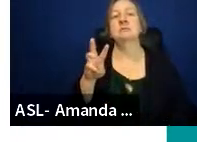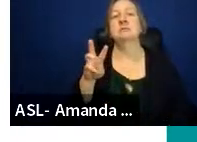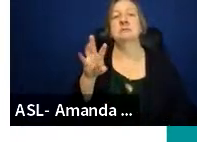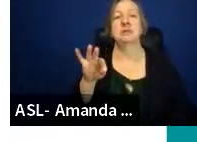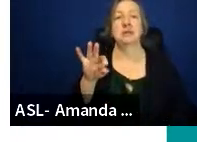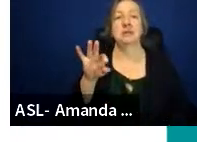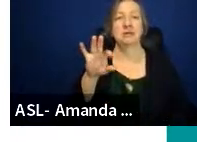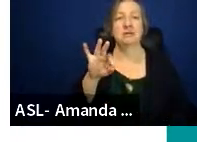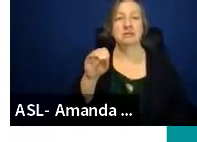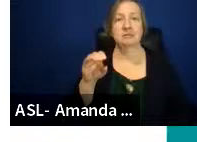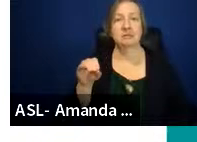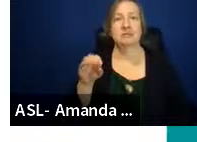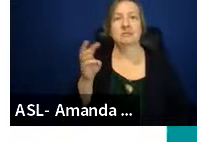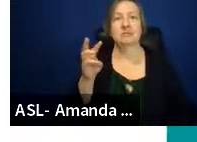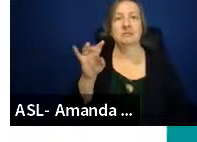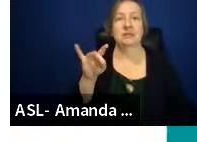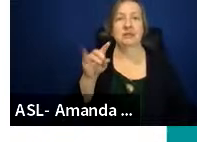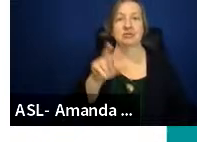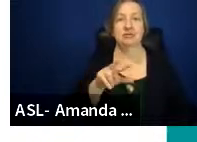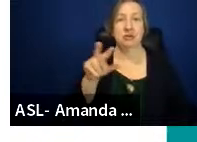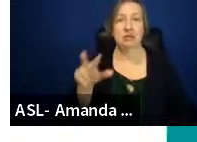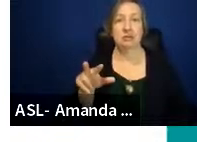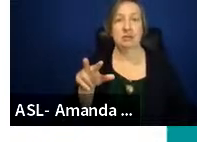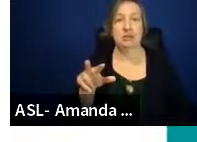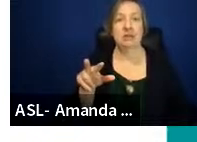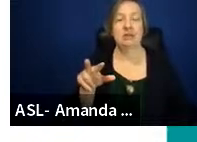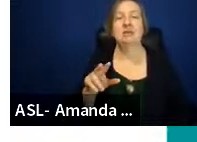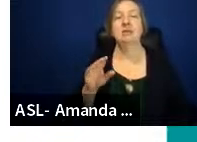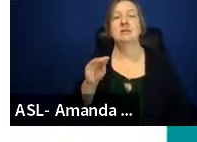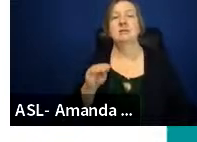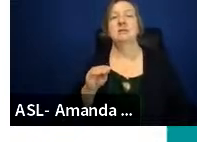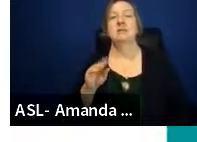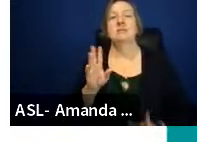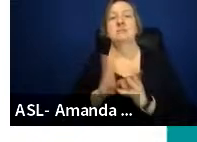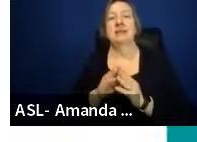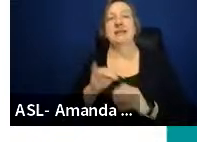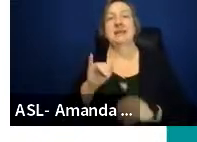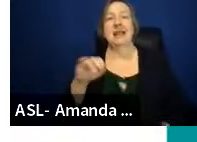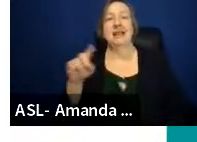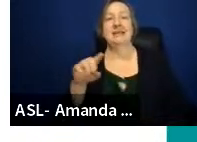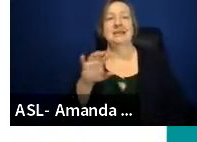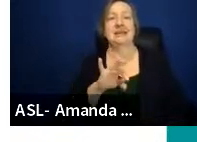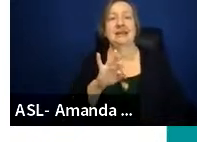1-669-900-6833. Please enter meeting ID